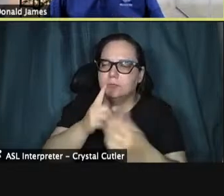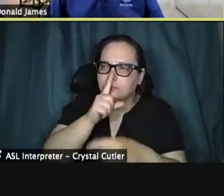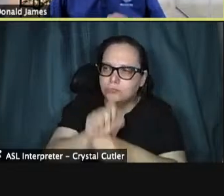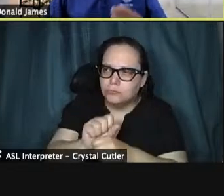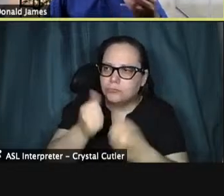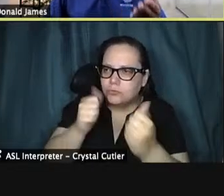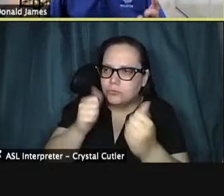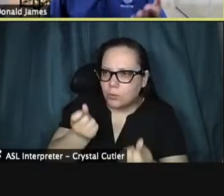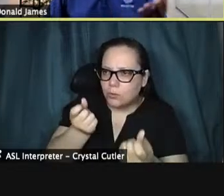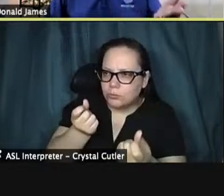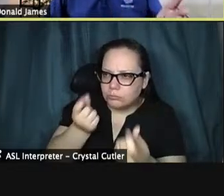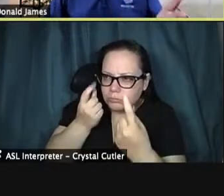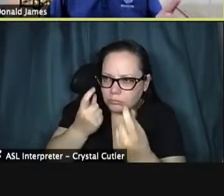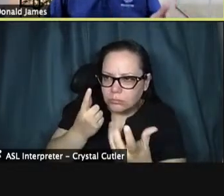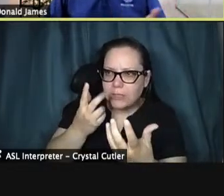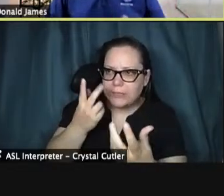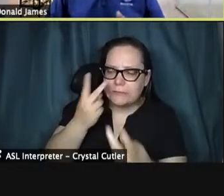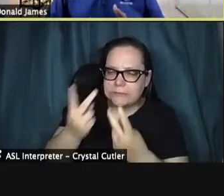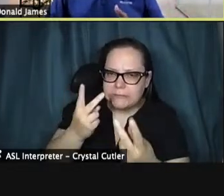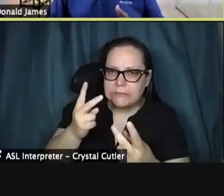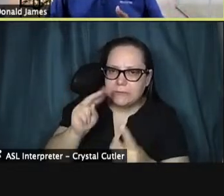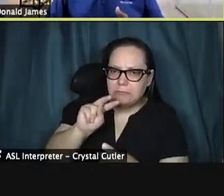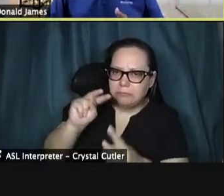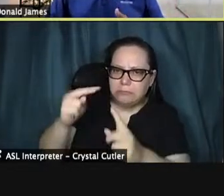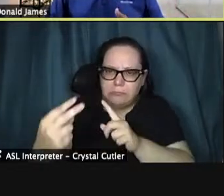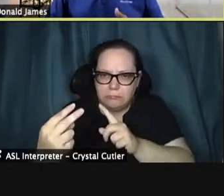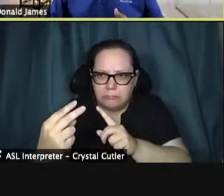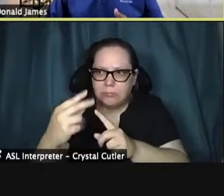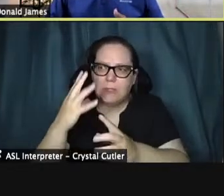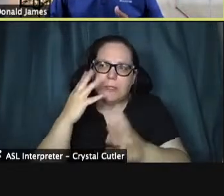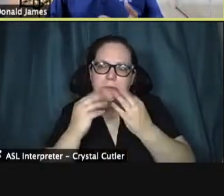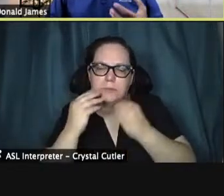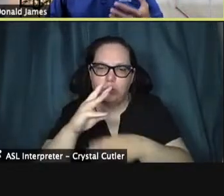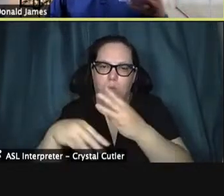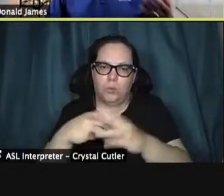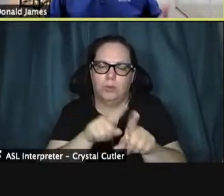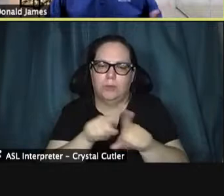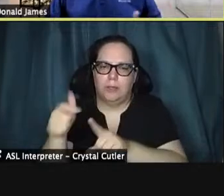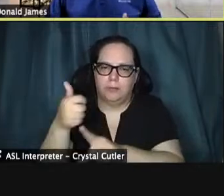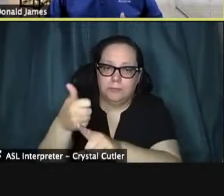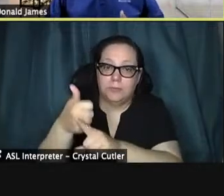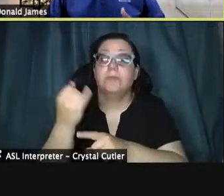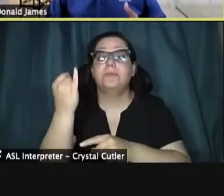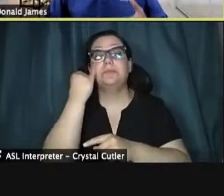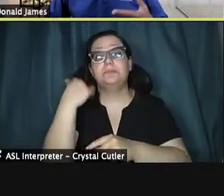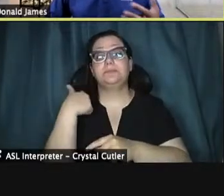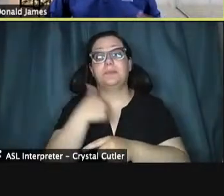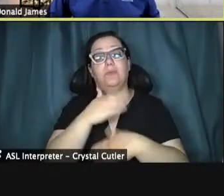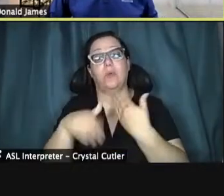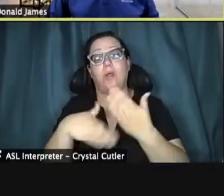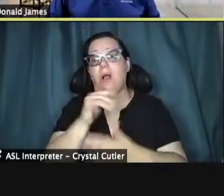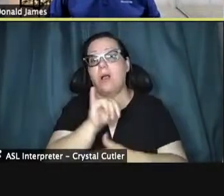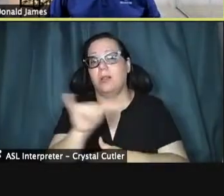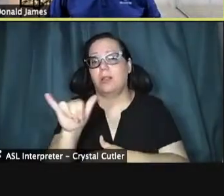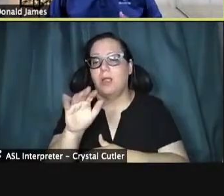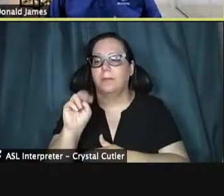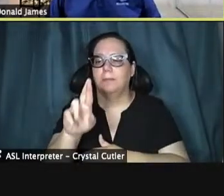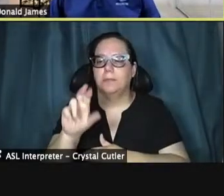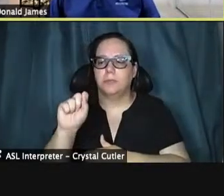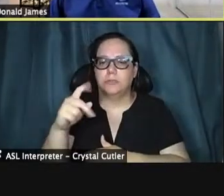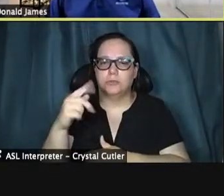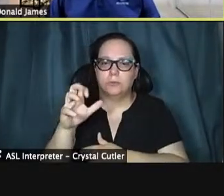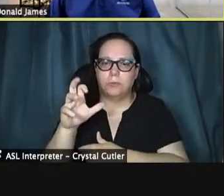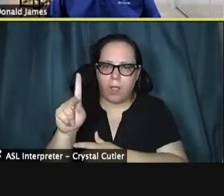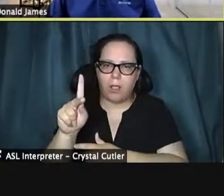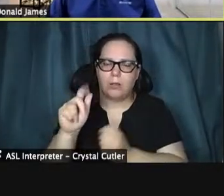sometimes experience the world as others do. Now, if we were all like Mr. Spock with Vulcan mind meld powers,